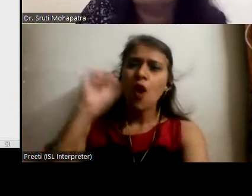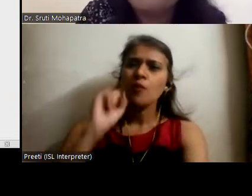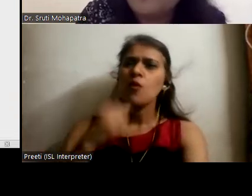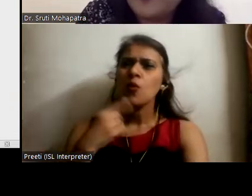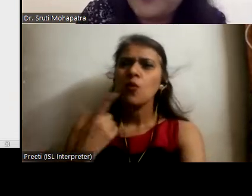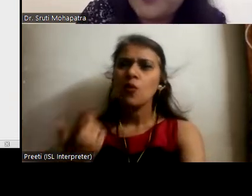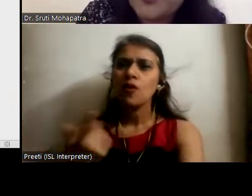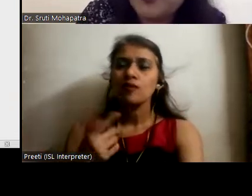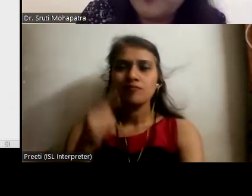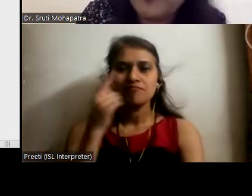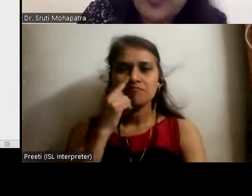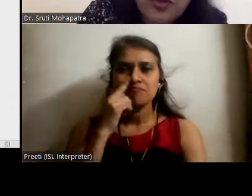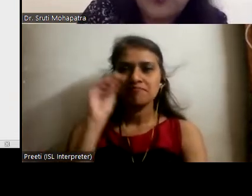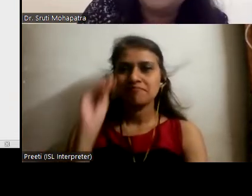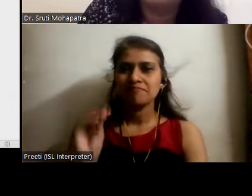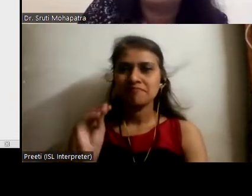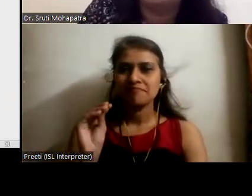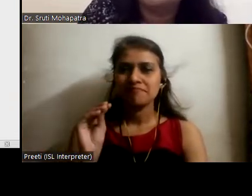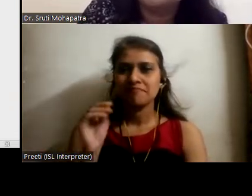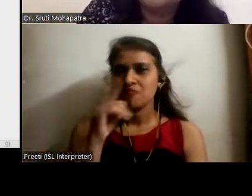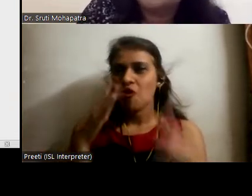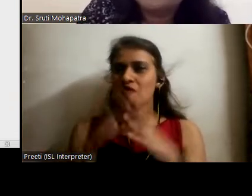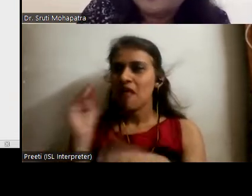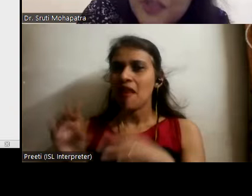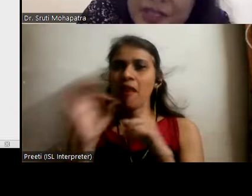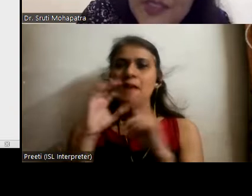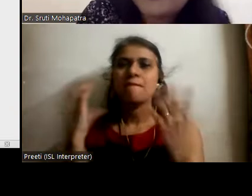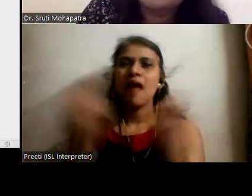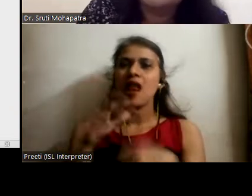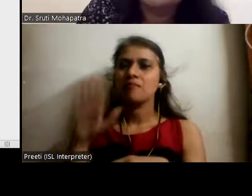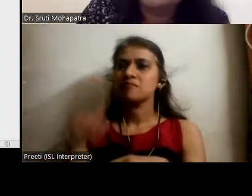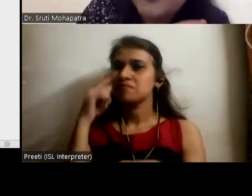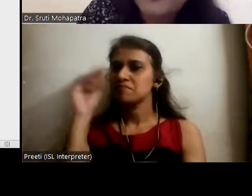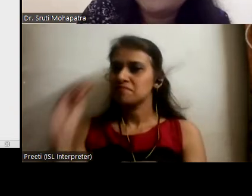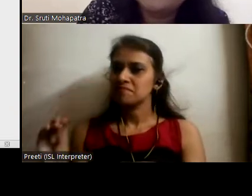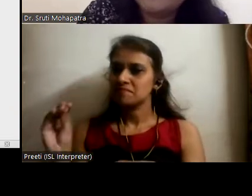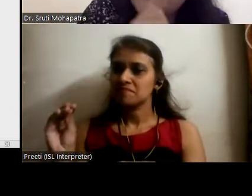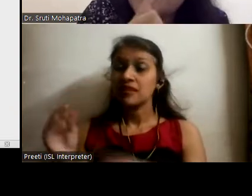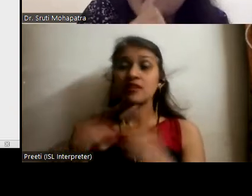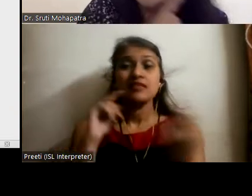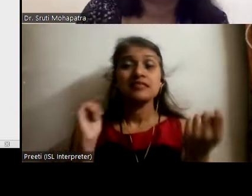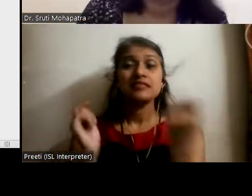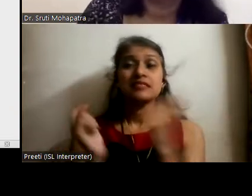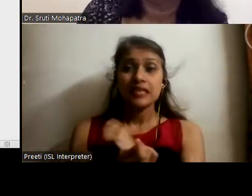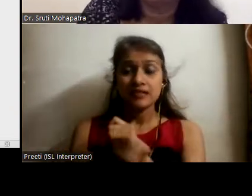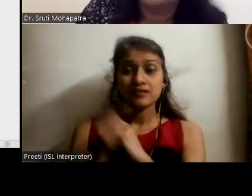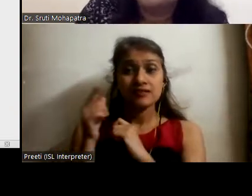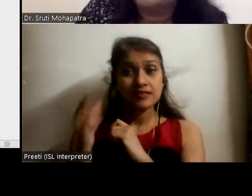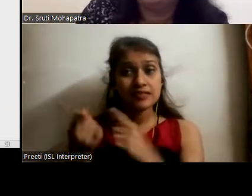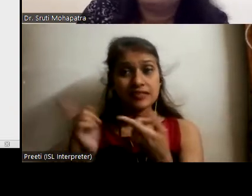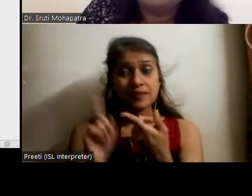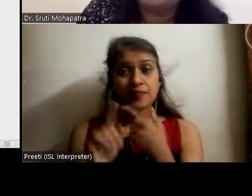has very few representation of women. Go to the parliament. So this change. Once this change